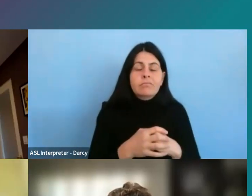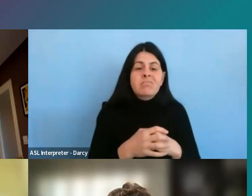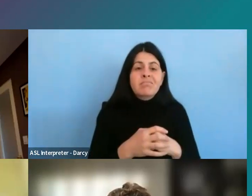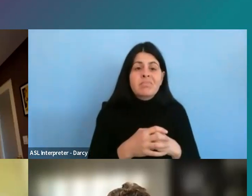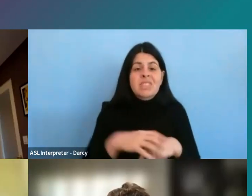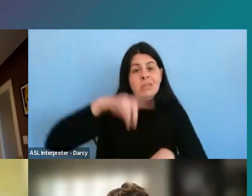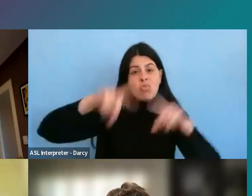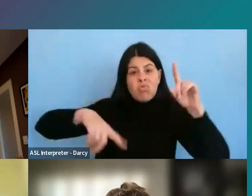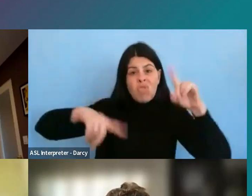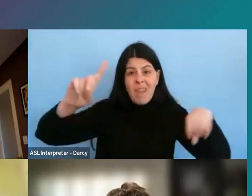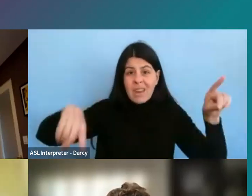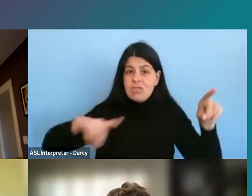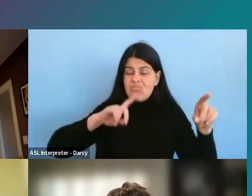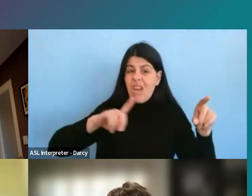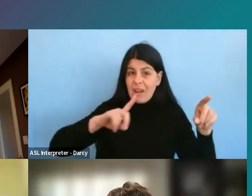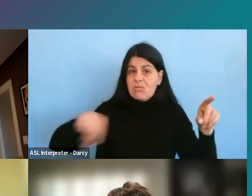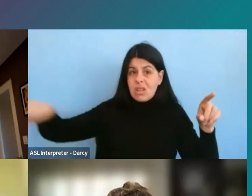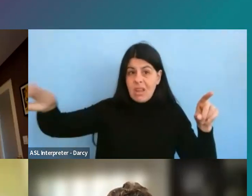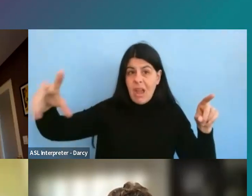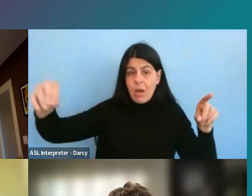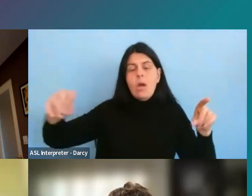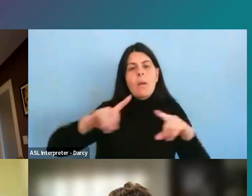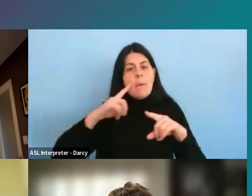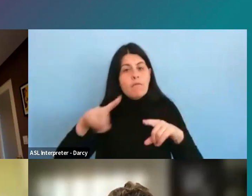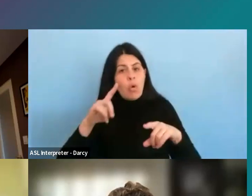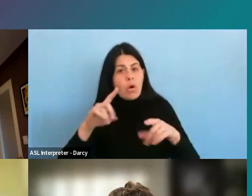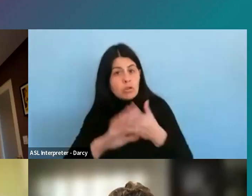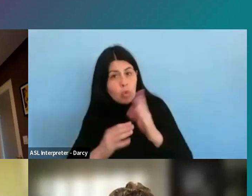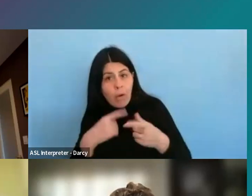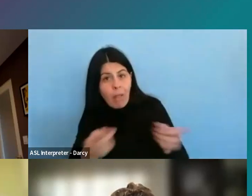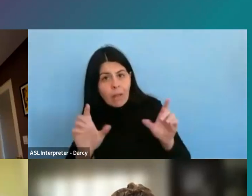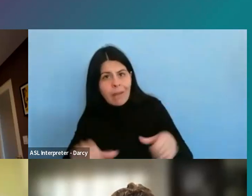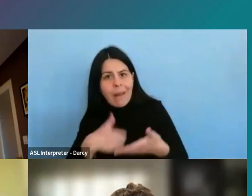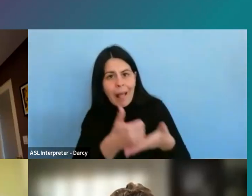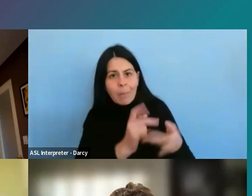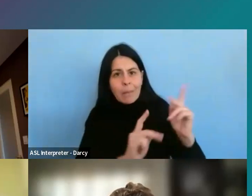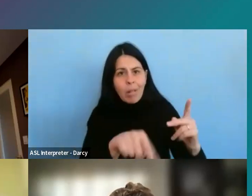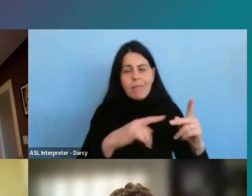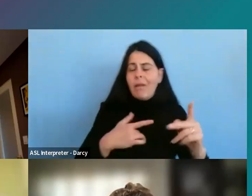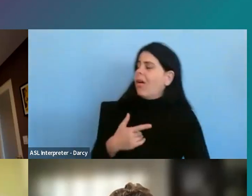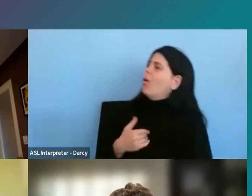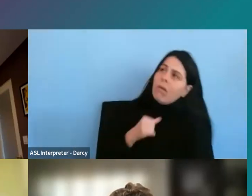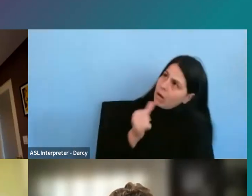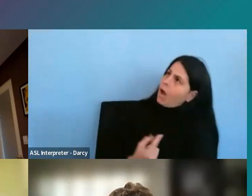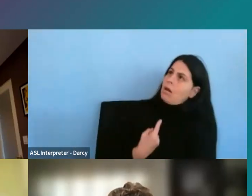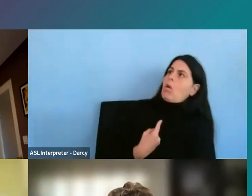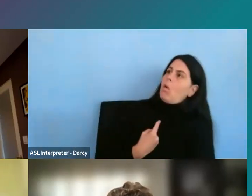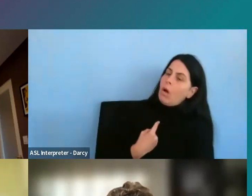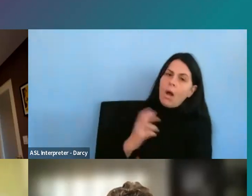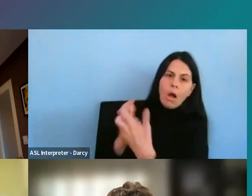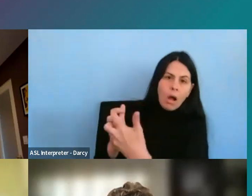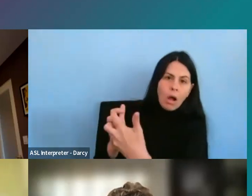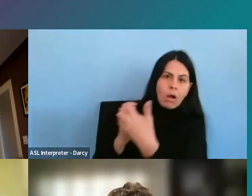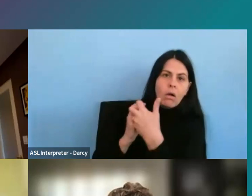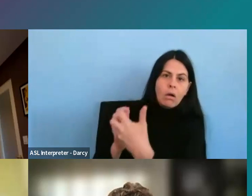actually is. Both to help those who are in it feel very much not alone, also to help us build that cultural